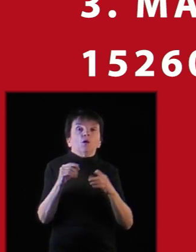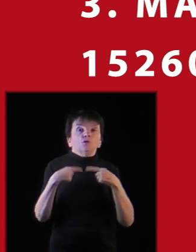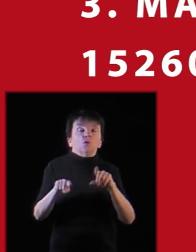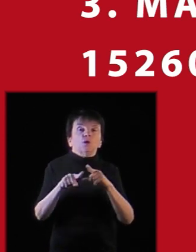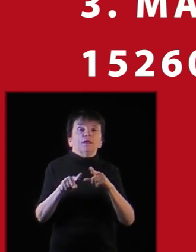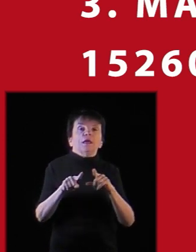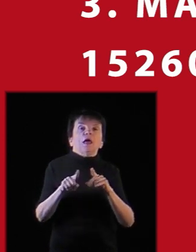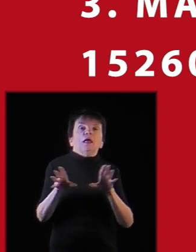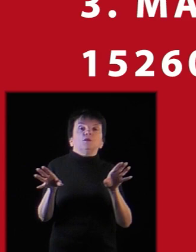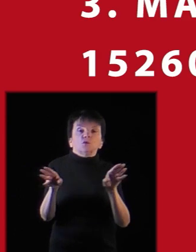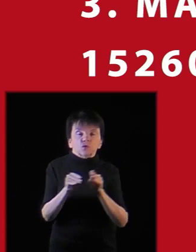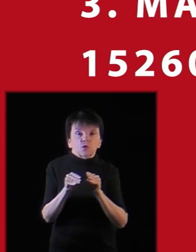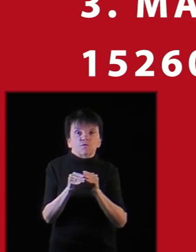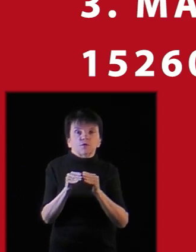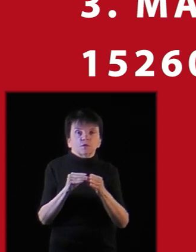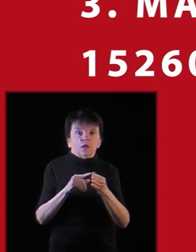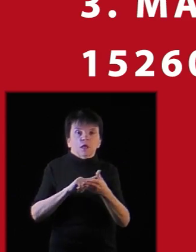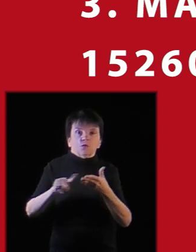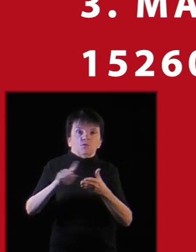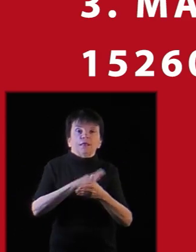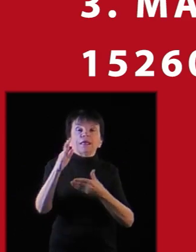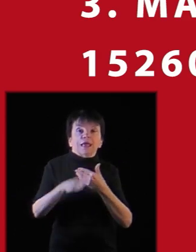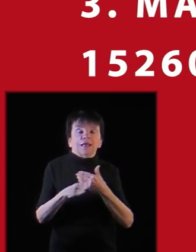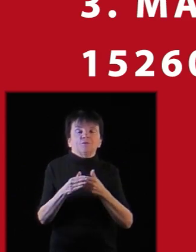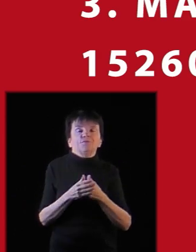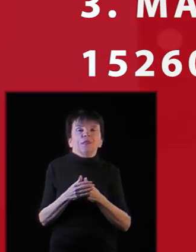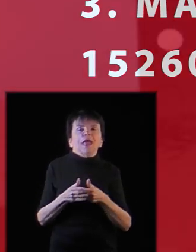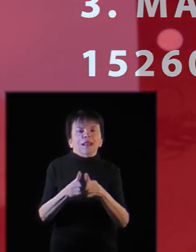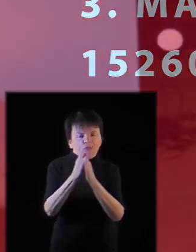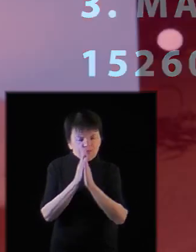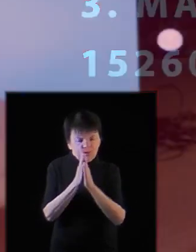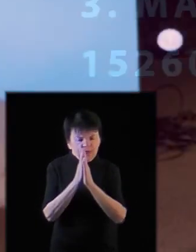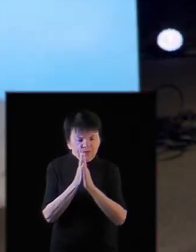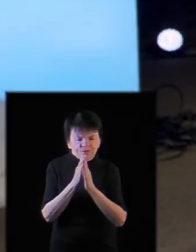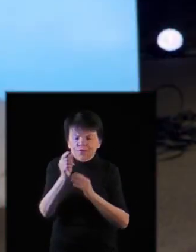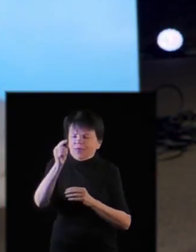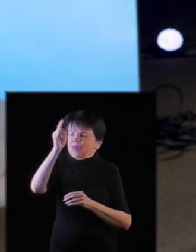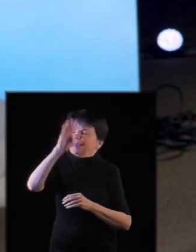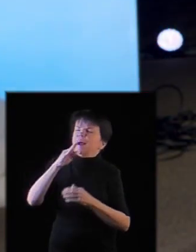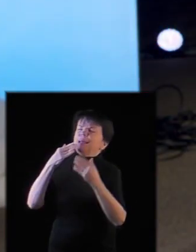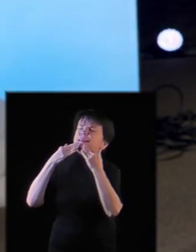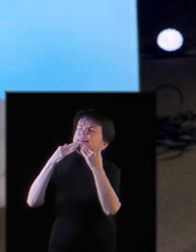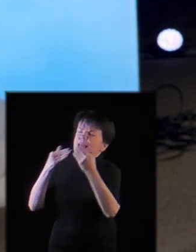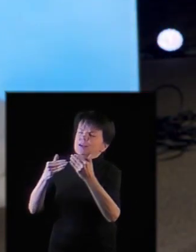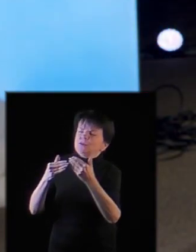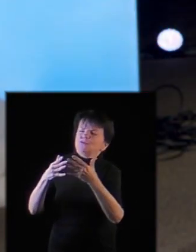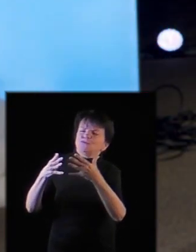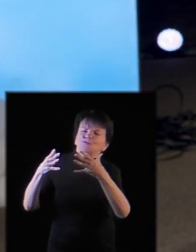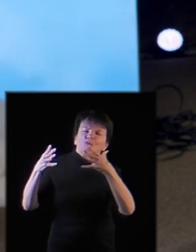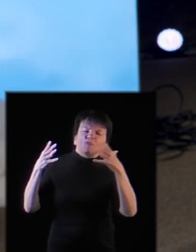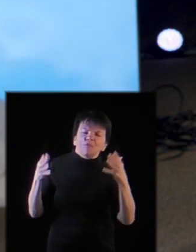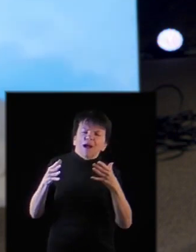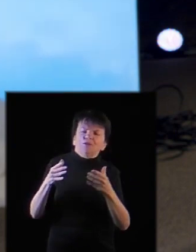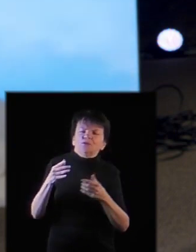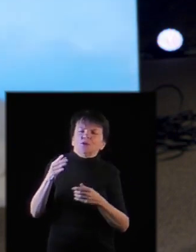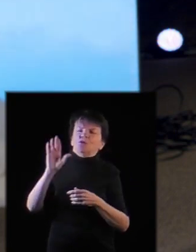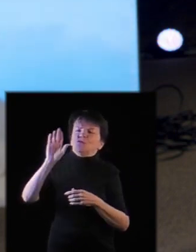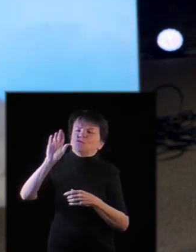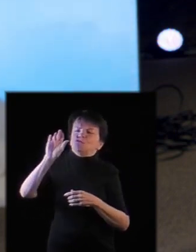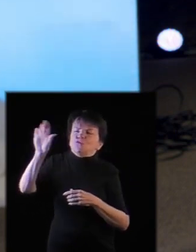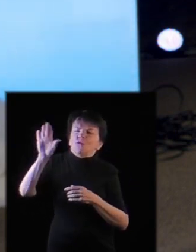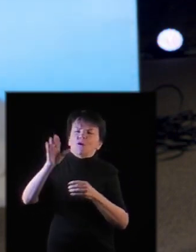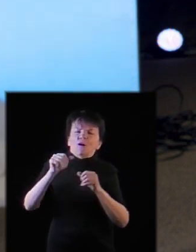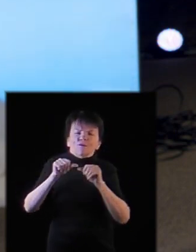your faithfulness and generosity to the Lord. Let's pray together. God, thank you so much for your constant